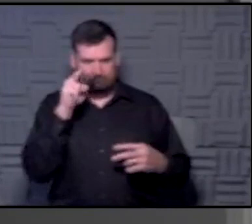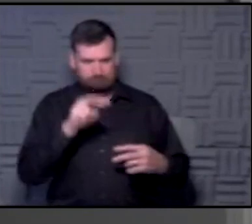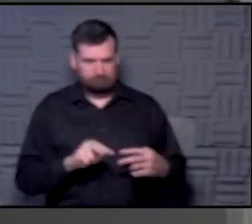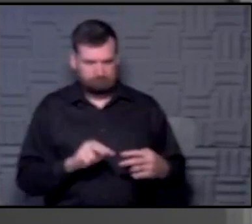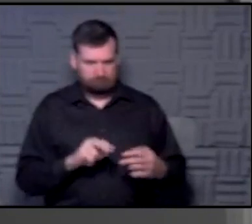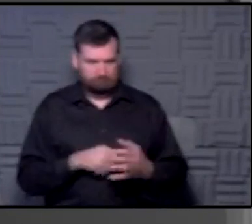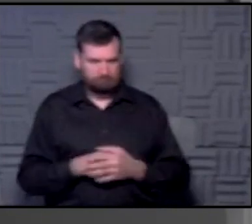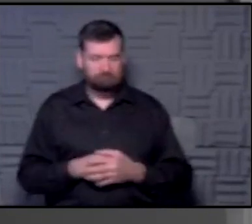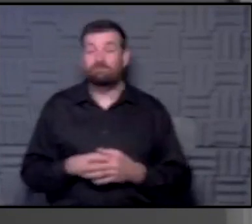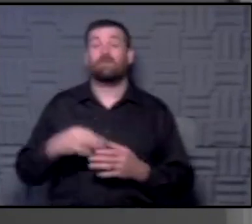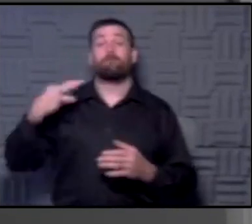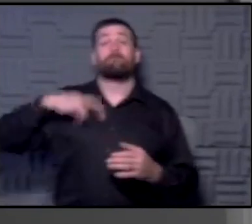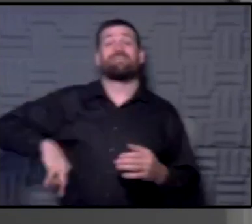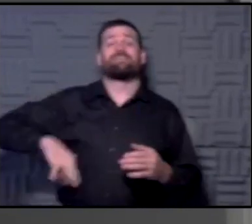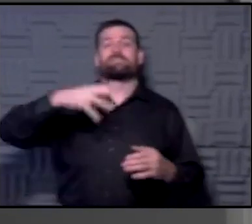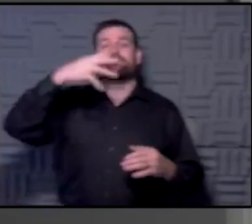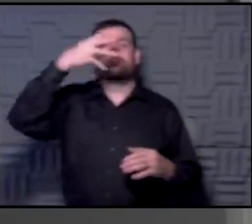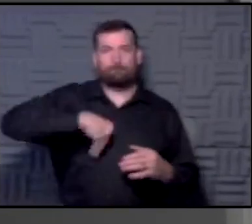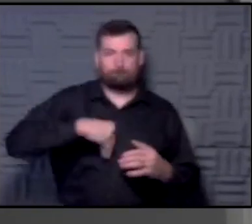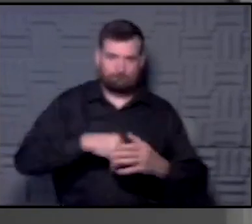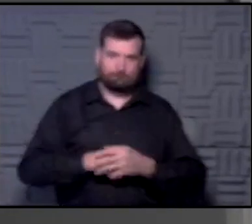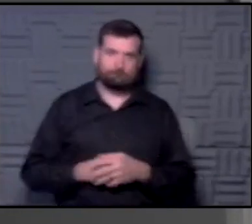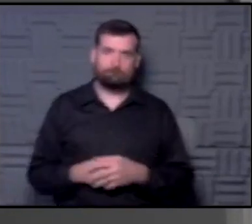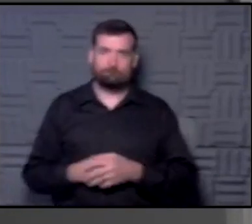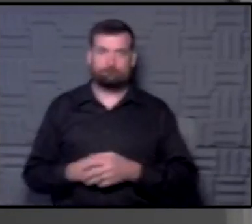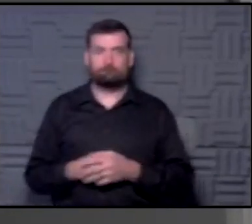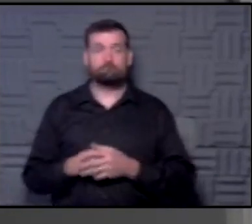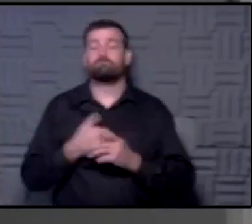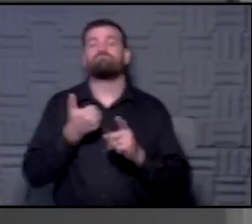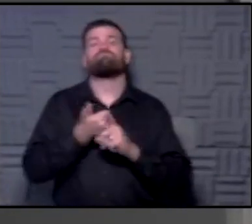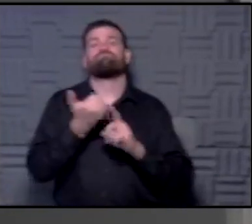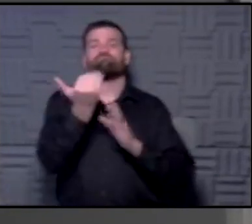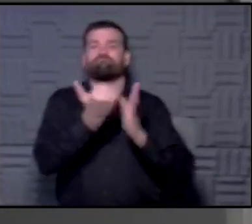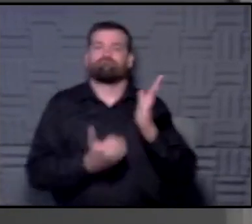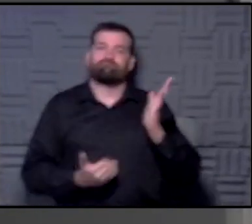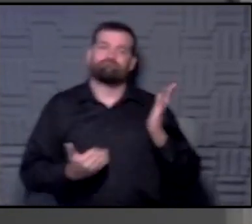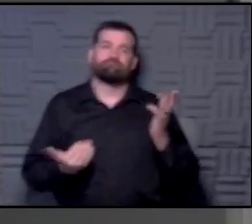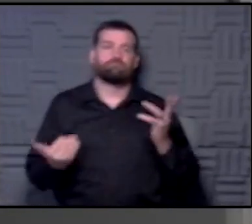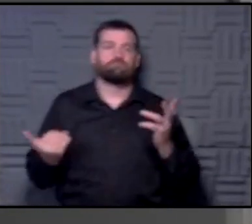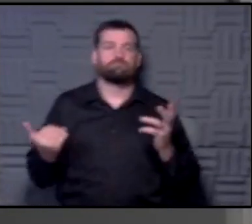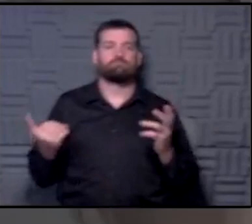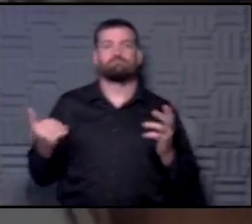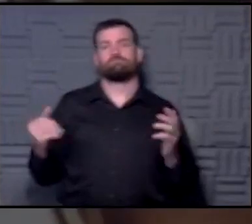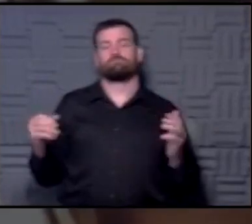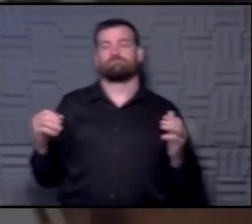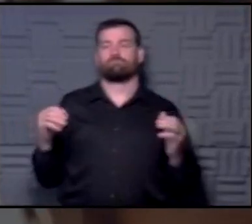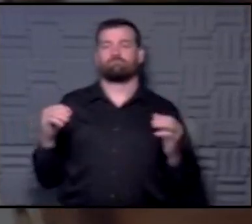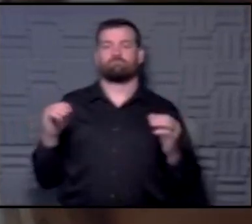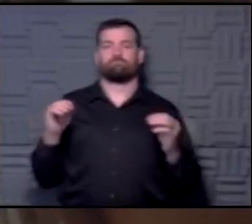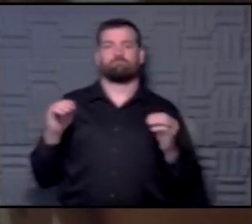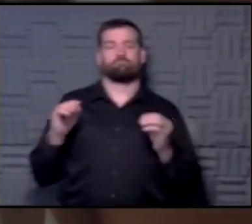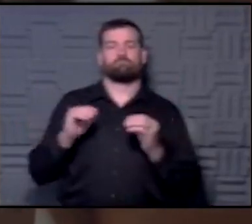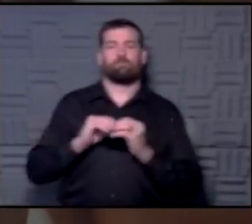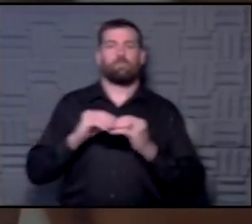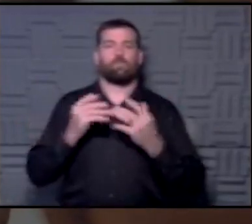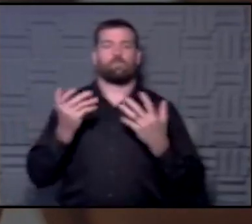Foods that benefit sleep. So these foods really are kind of the ones that are known to maybe have a higher value of